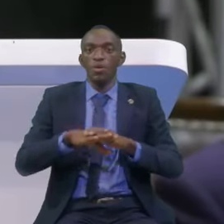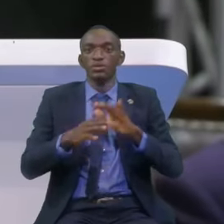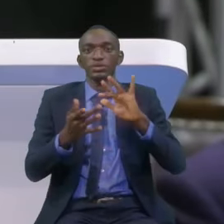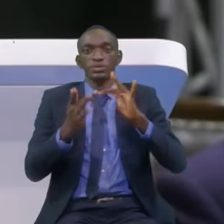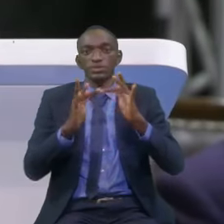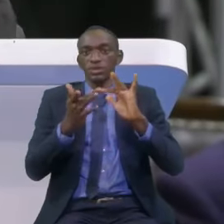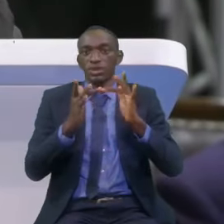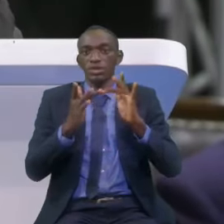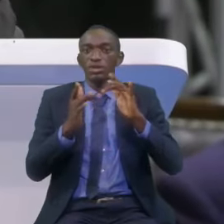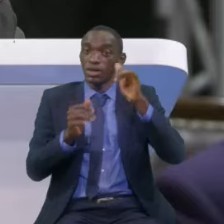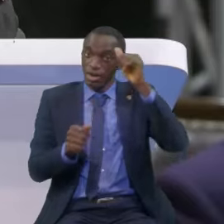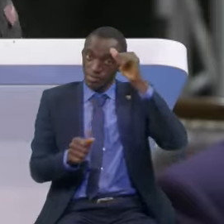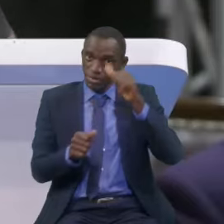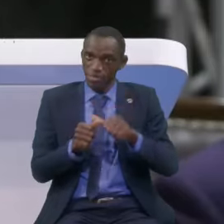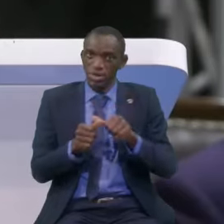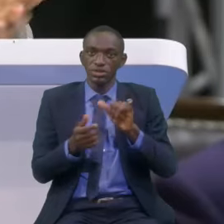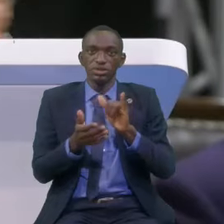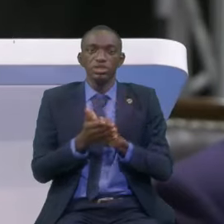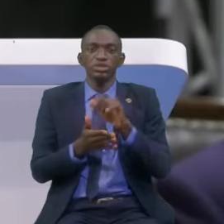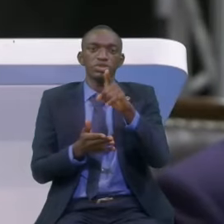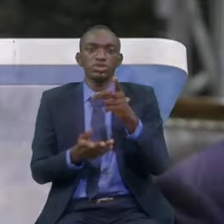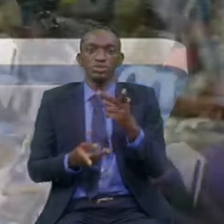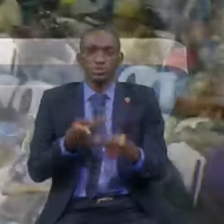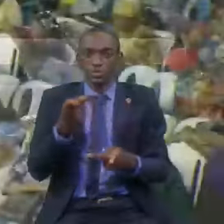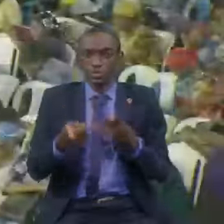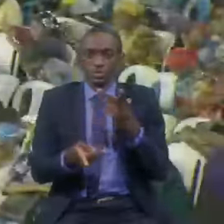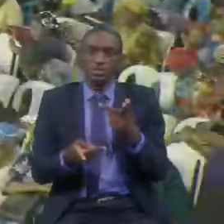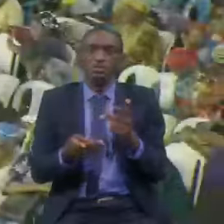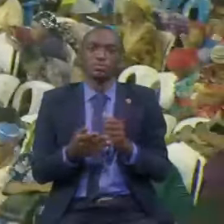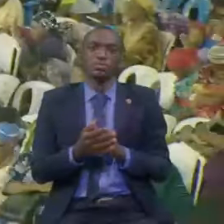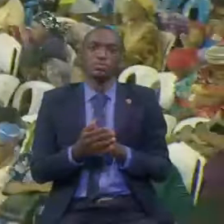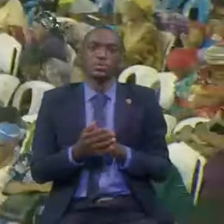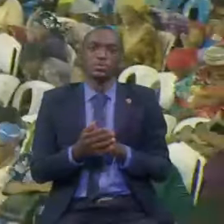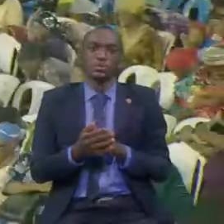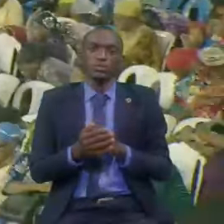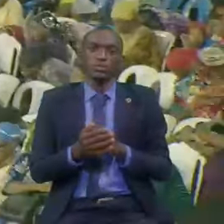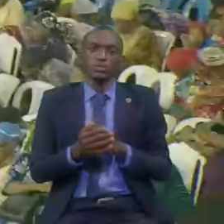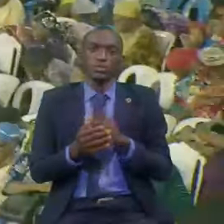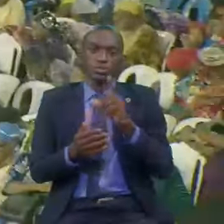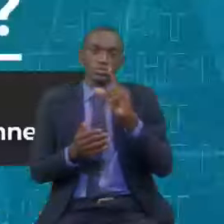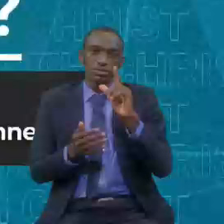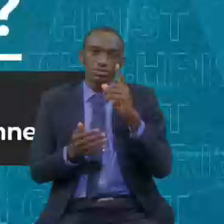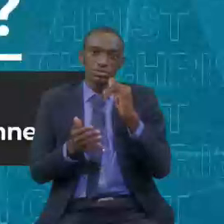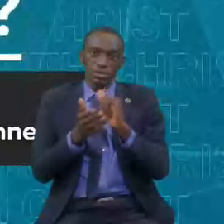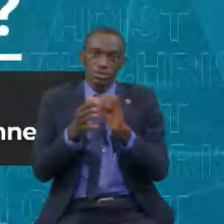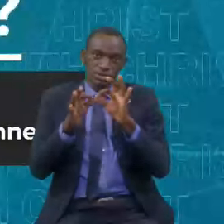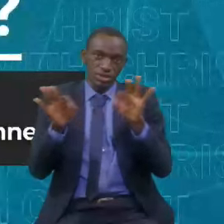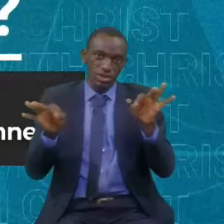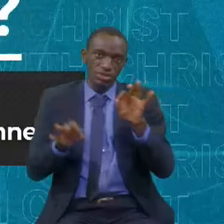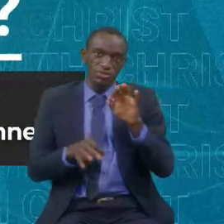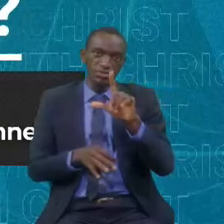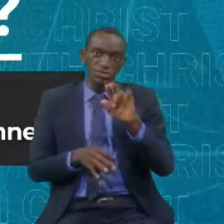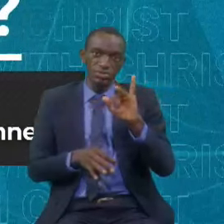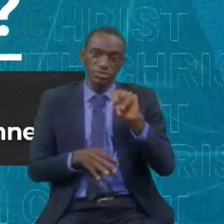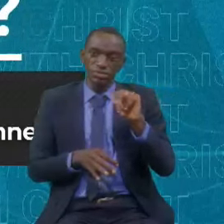visit the link showing in your screen. And